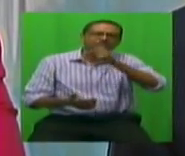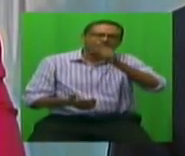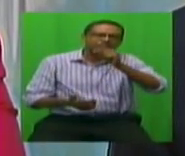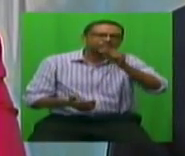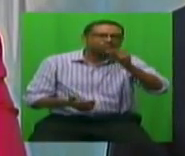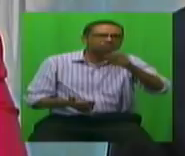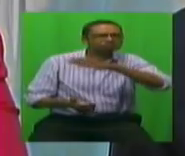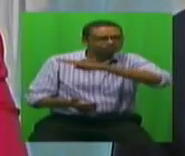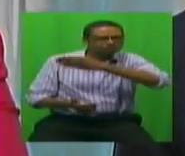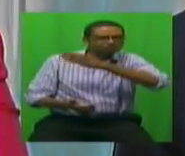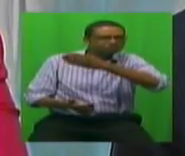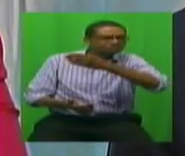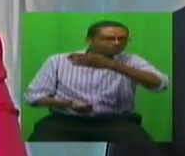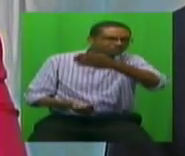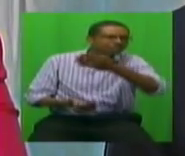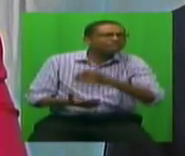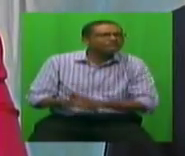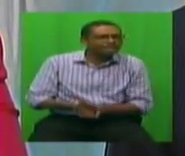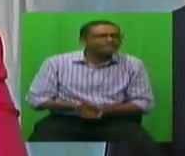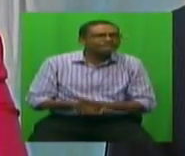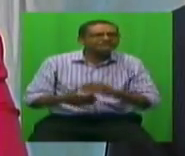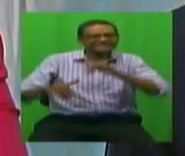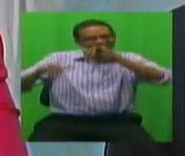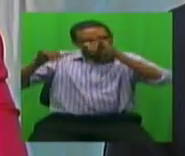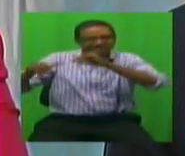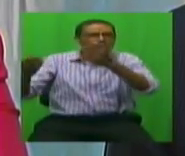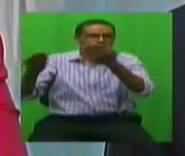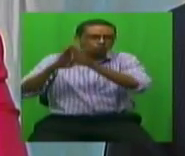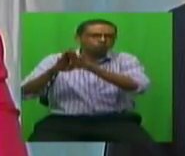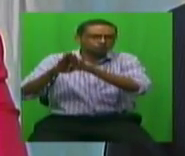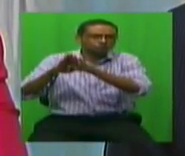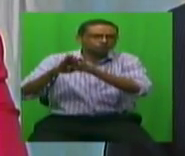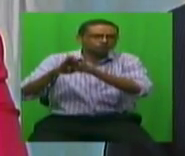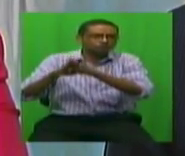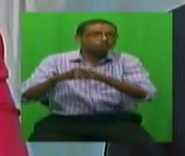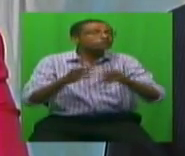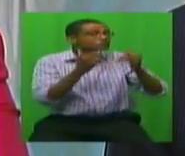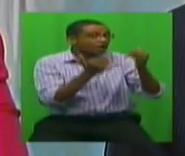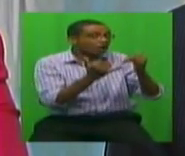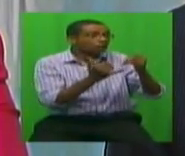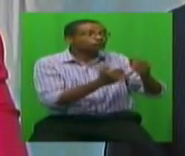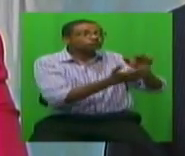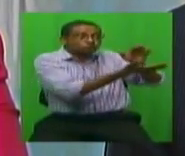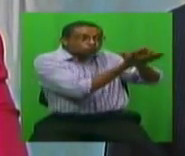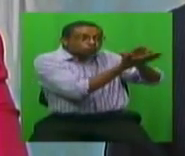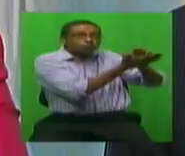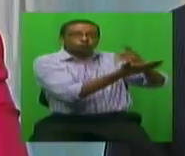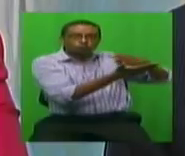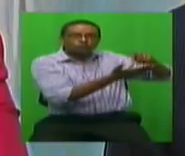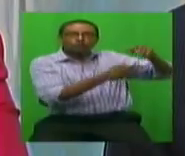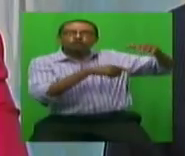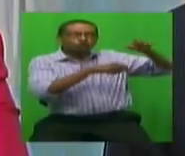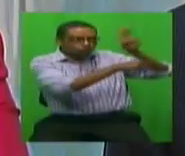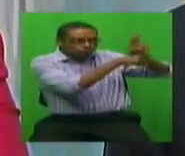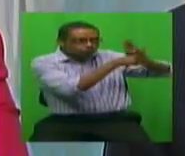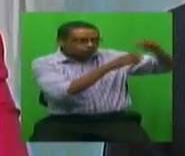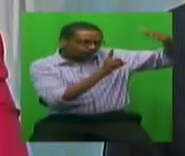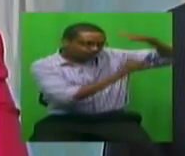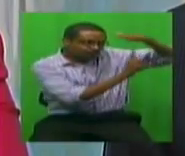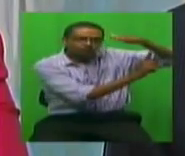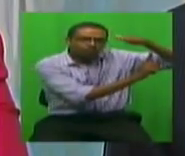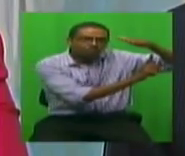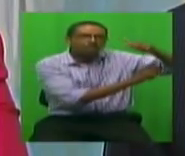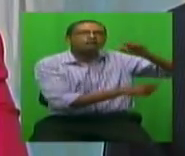And let me list schools that are still being used as shelters. The Bamboo